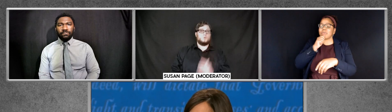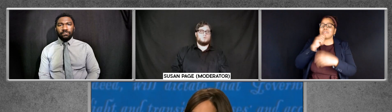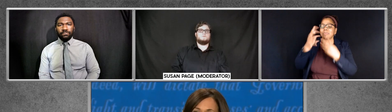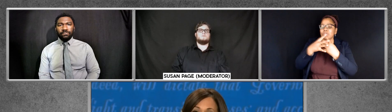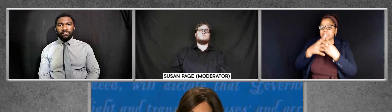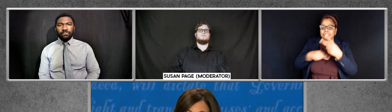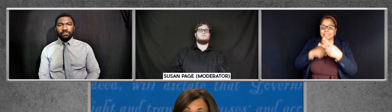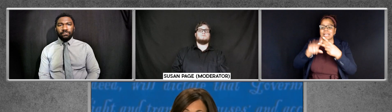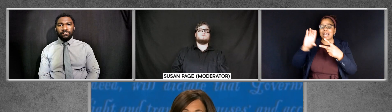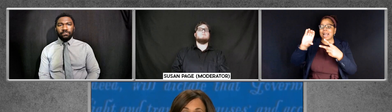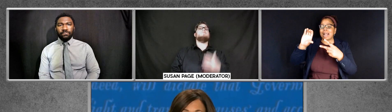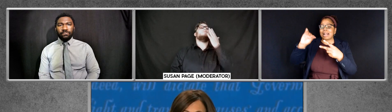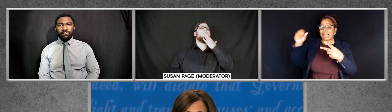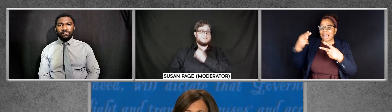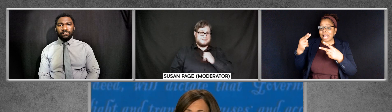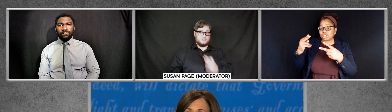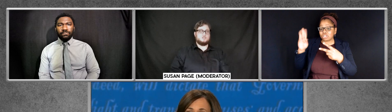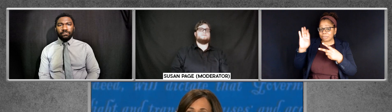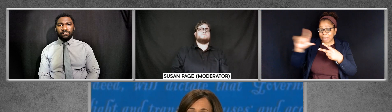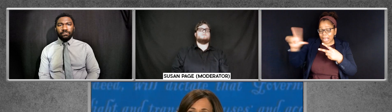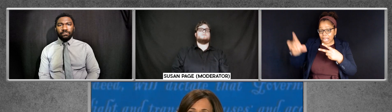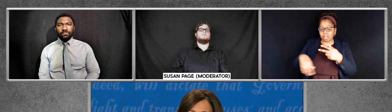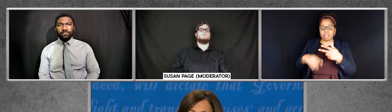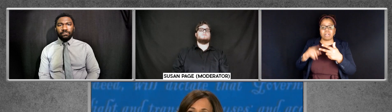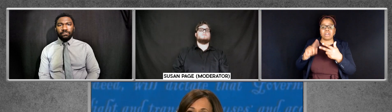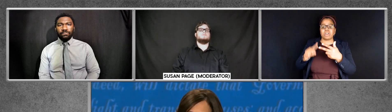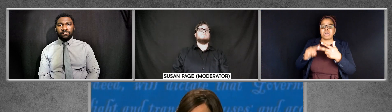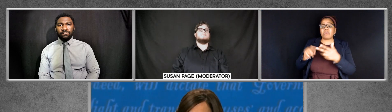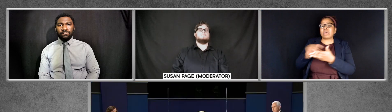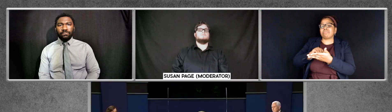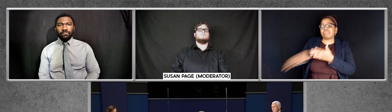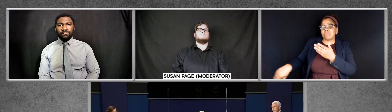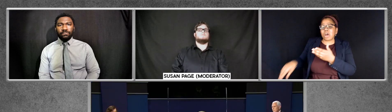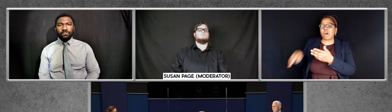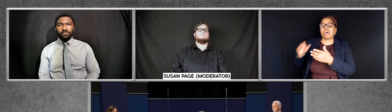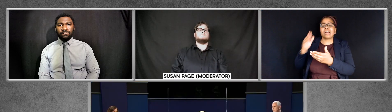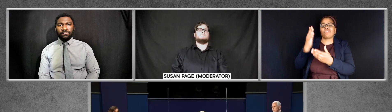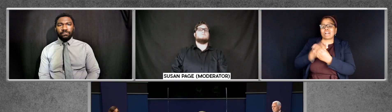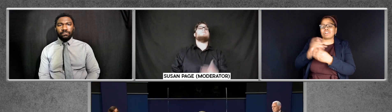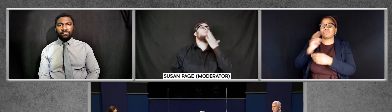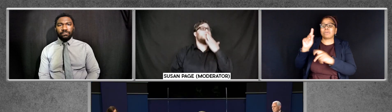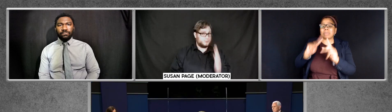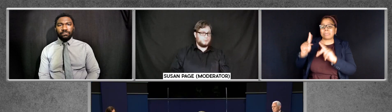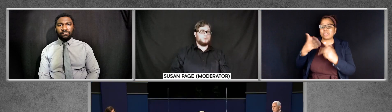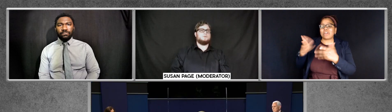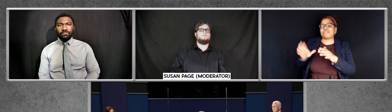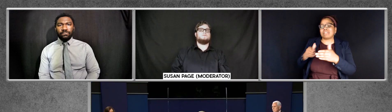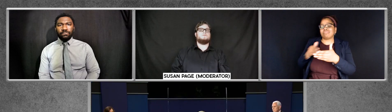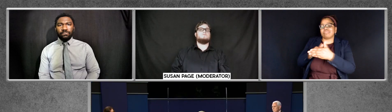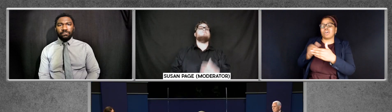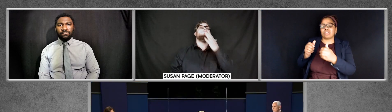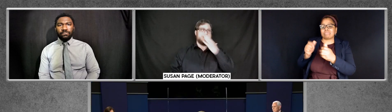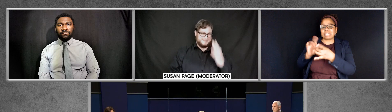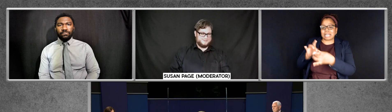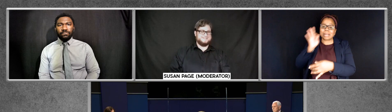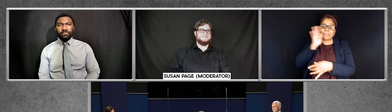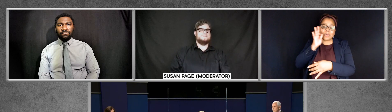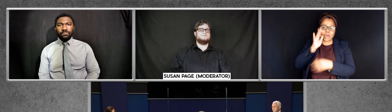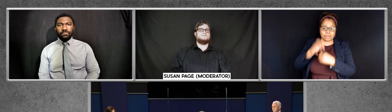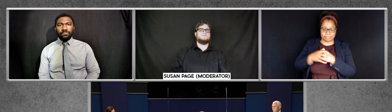and we will expunge the records of those who have been convicted of marijuana. This is a time for leadership on a